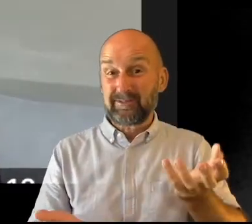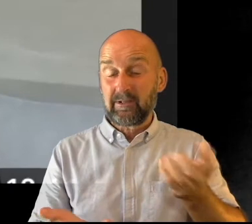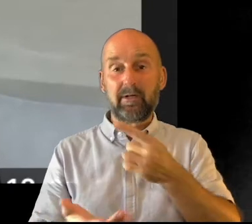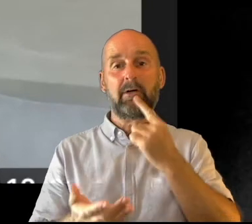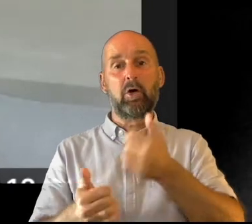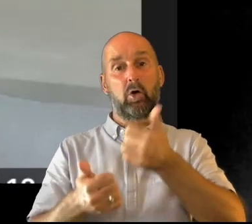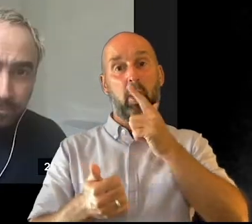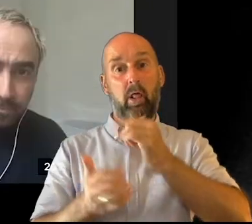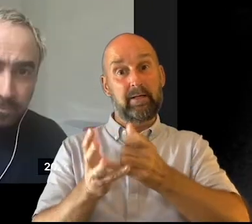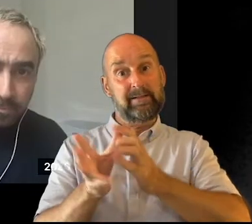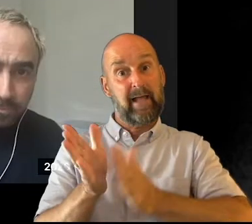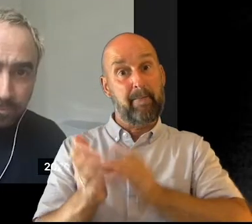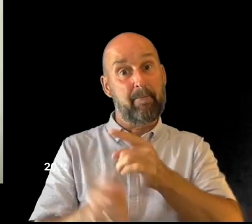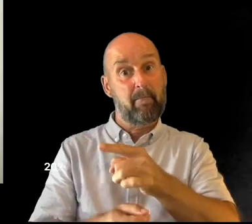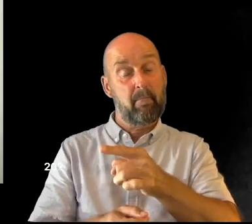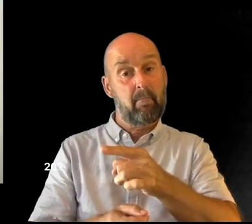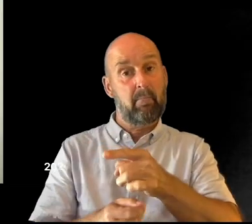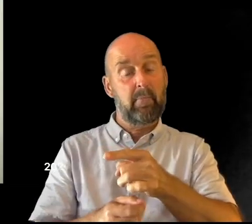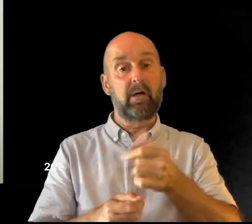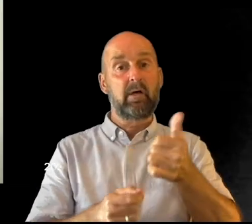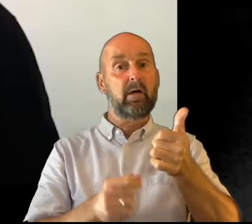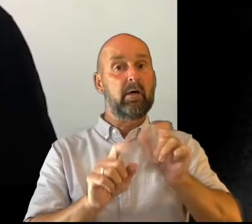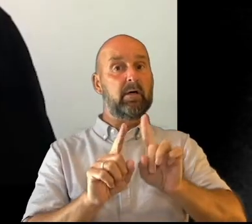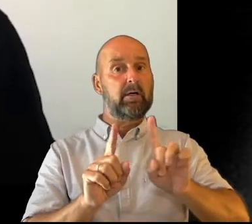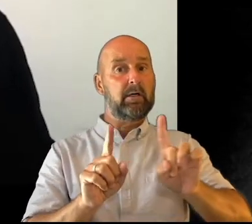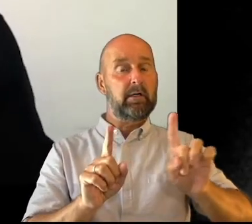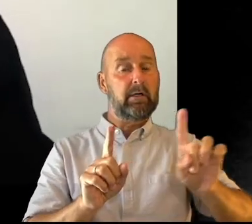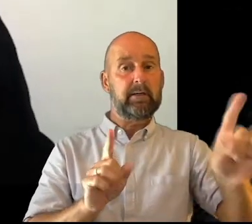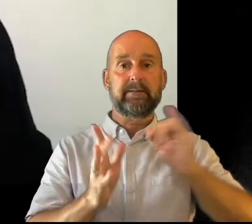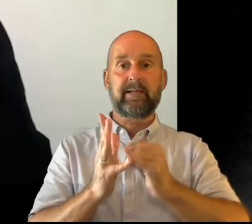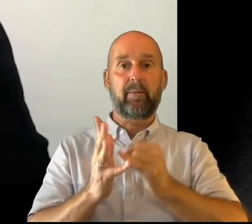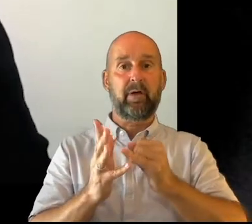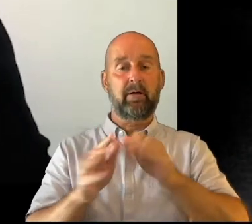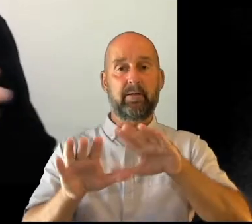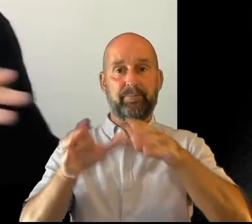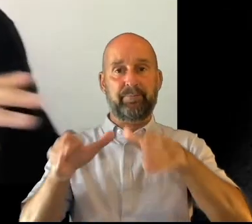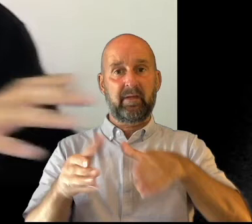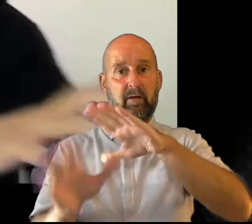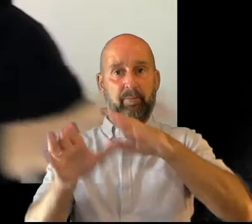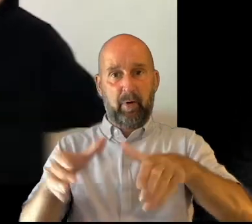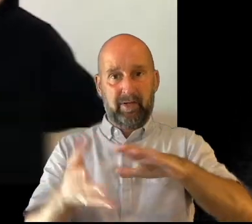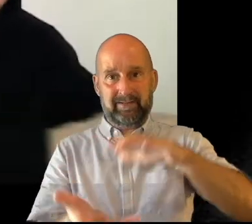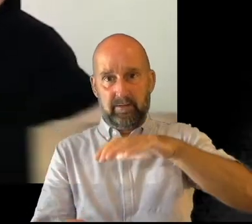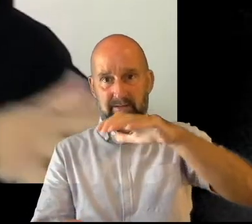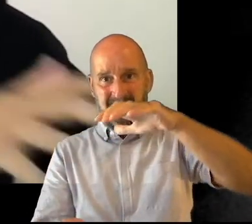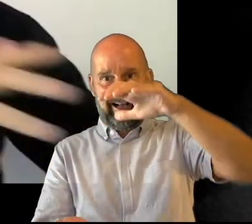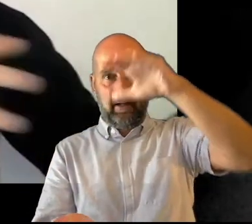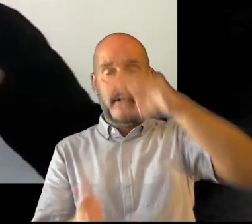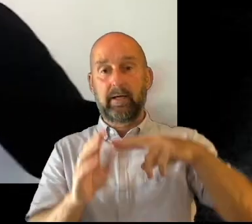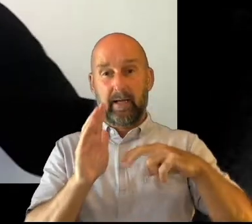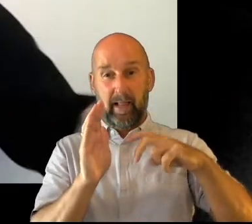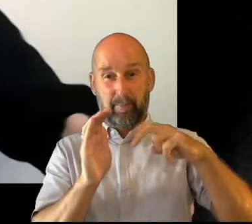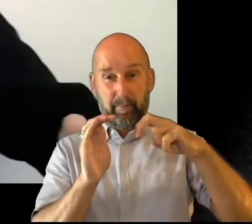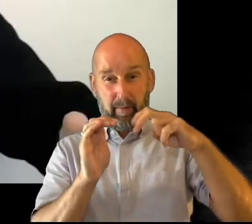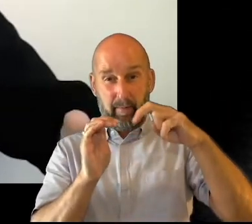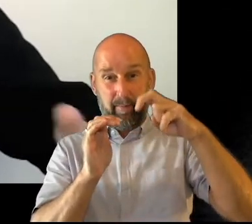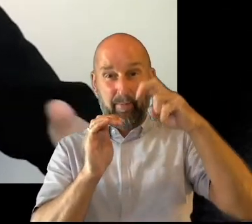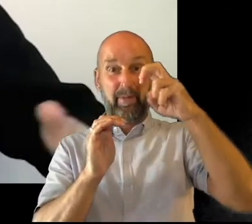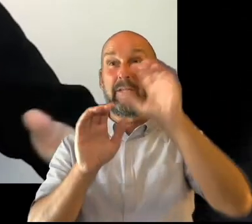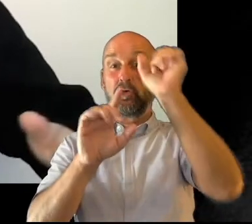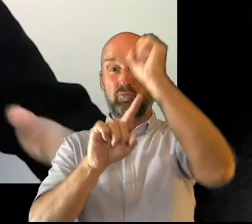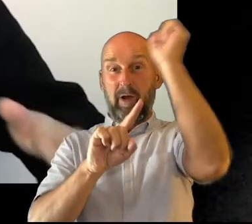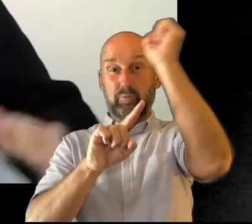Sam, yeah? Kwame leaves reluctantly. Samrah starts to stack empty potato buckets. She climbs up, but can't reach the